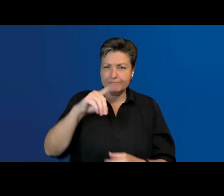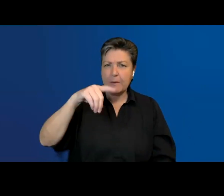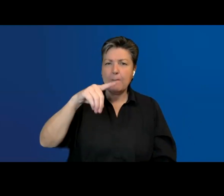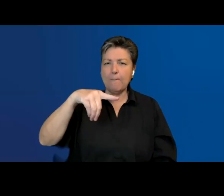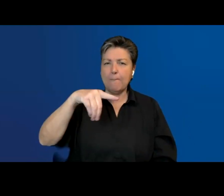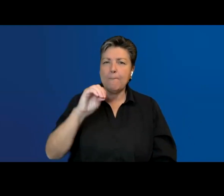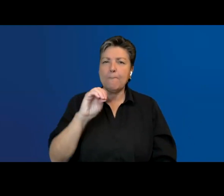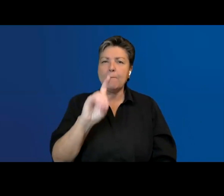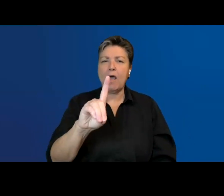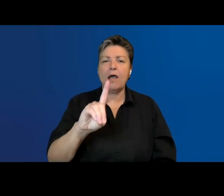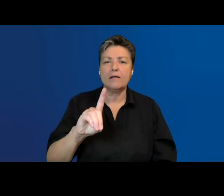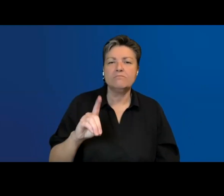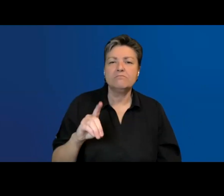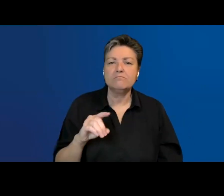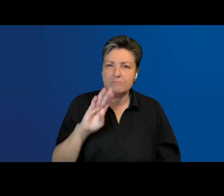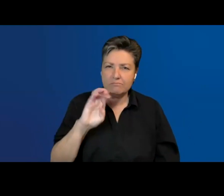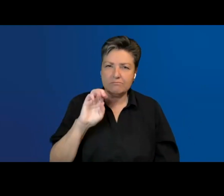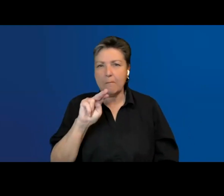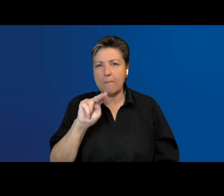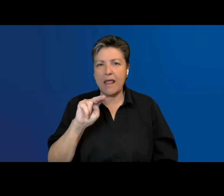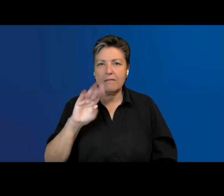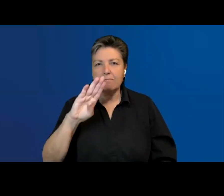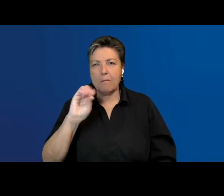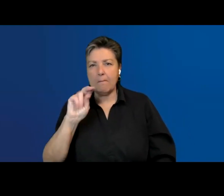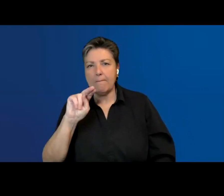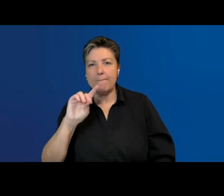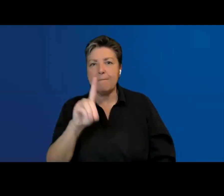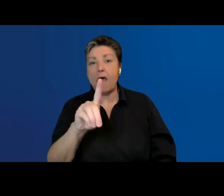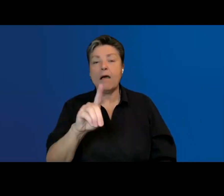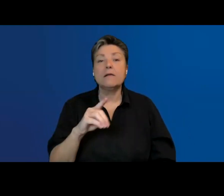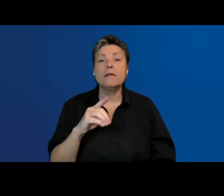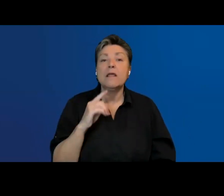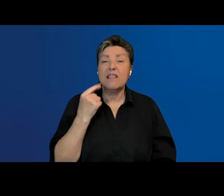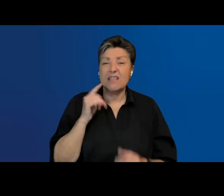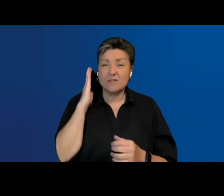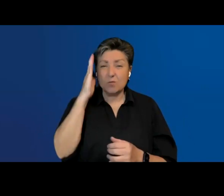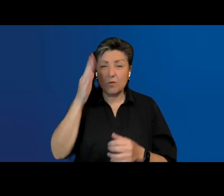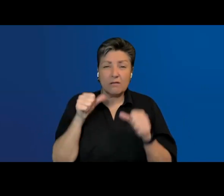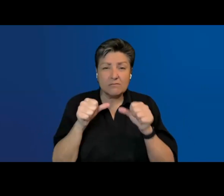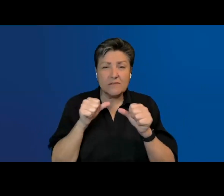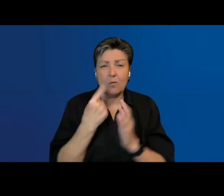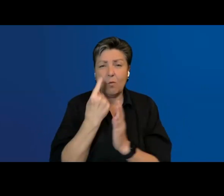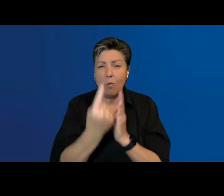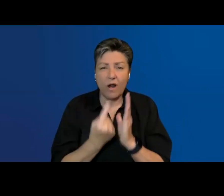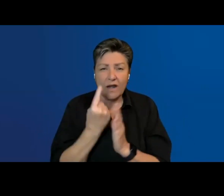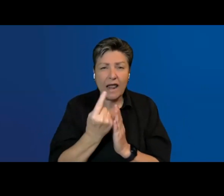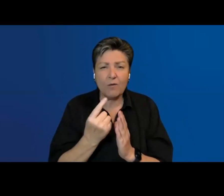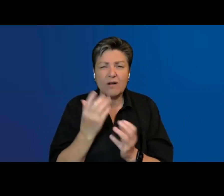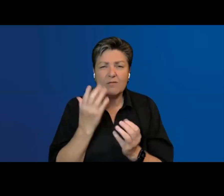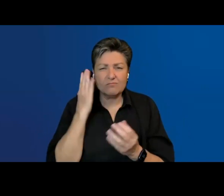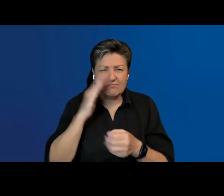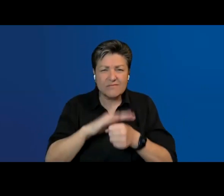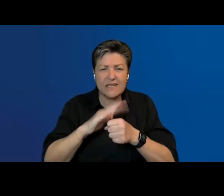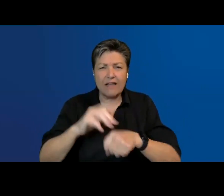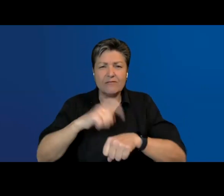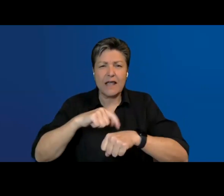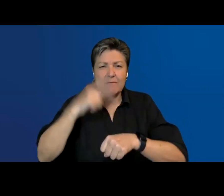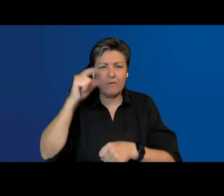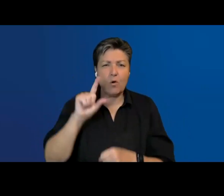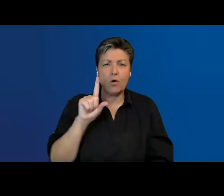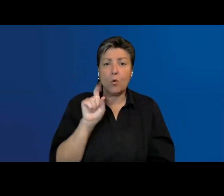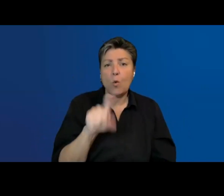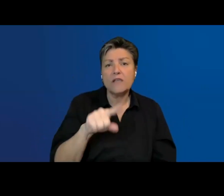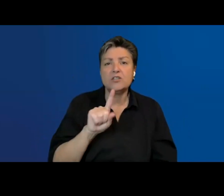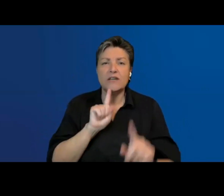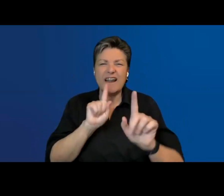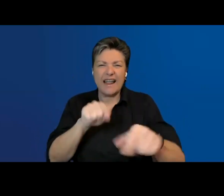and narrative. This conversation will last approximately 1 hour, and we'll have plenty of time for participant Q&A at the end. If you'd